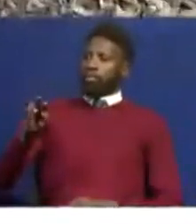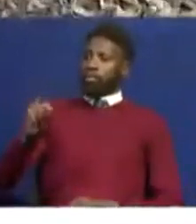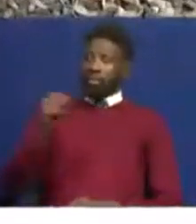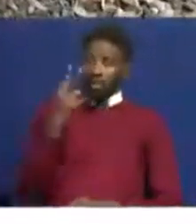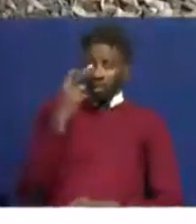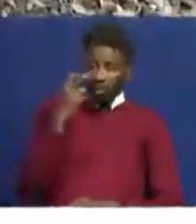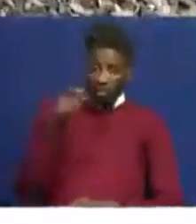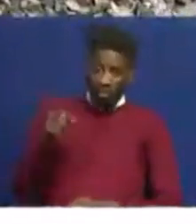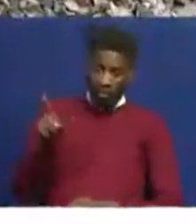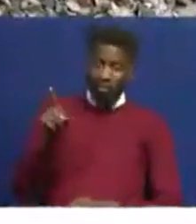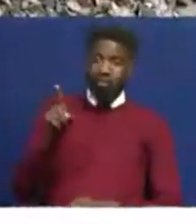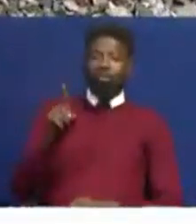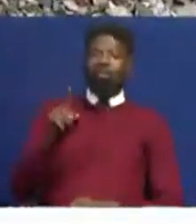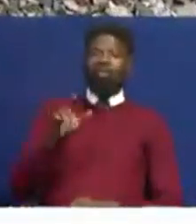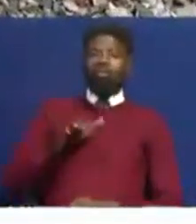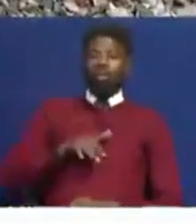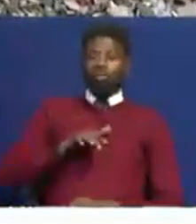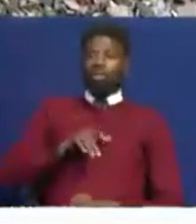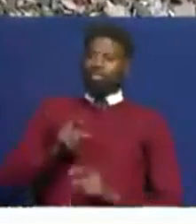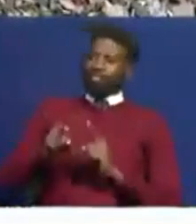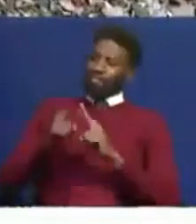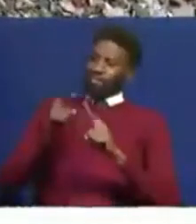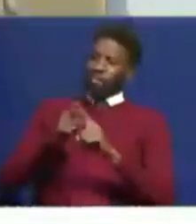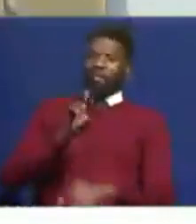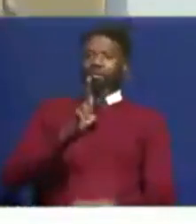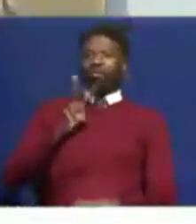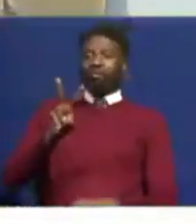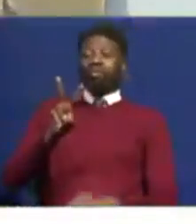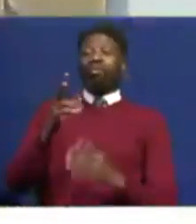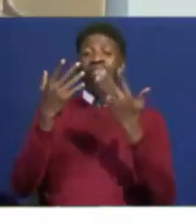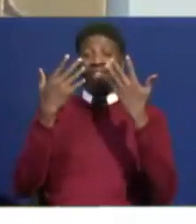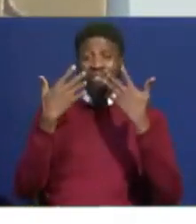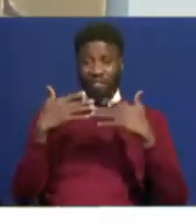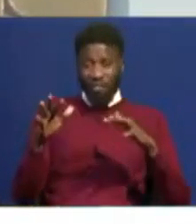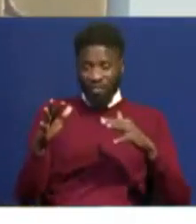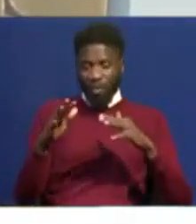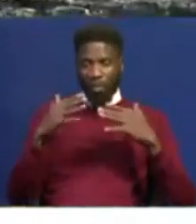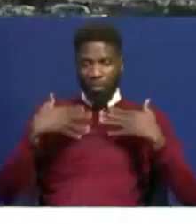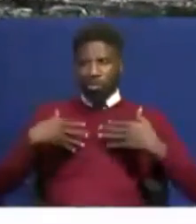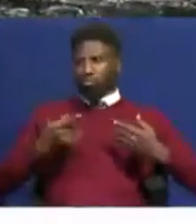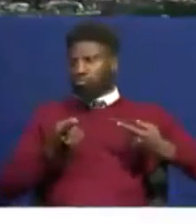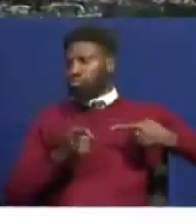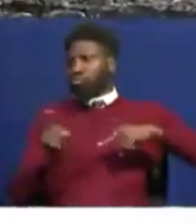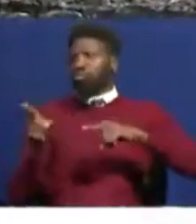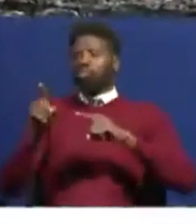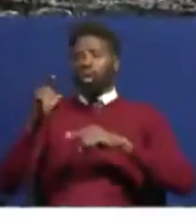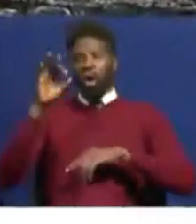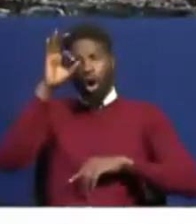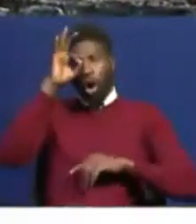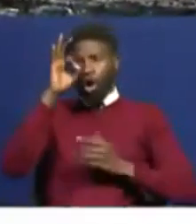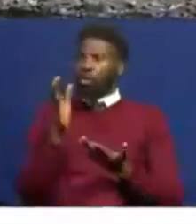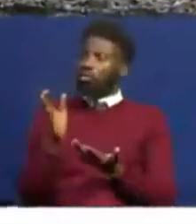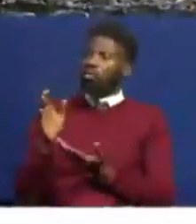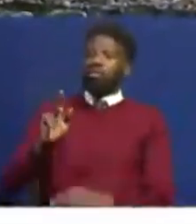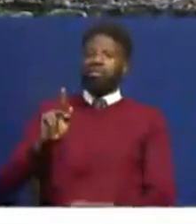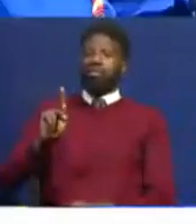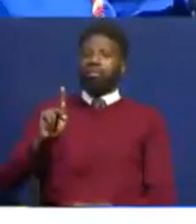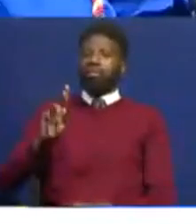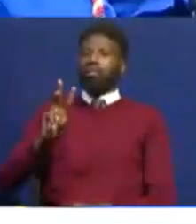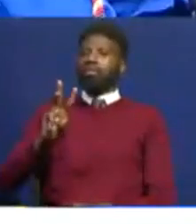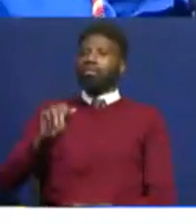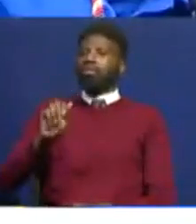na kisha kutupa miili yao kwenye timbo la Kware, amekuwa mafichoni na polisi wanadokeza kuwa watampata hivi